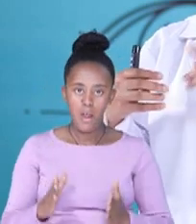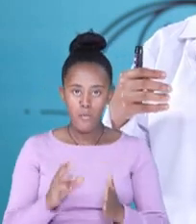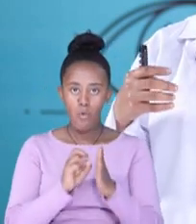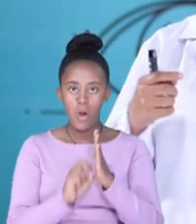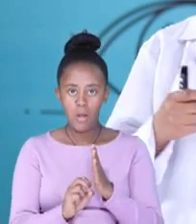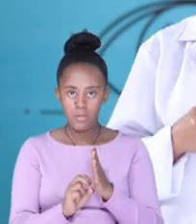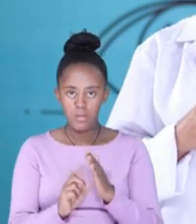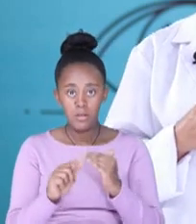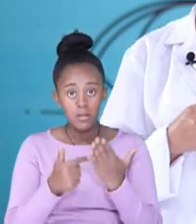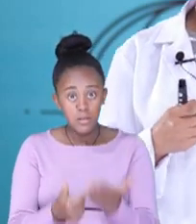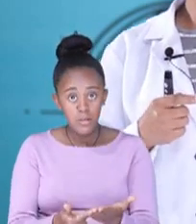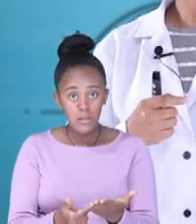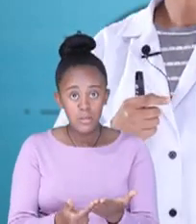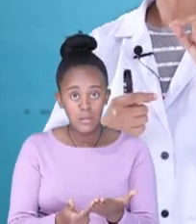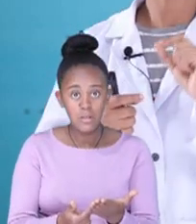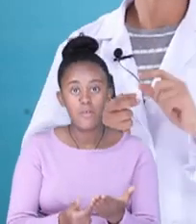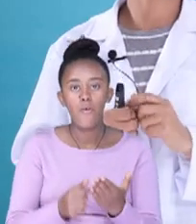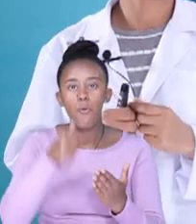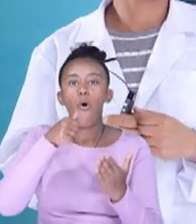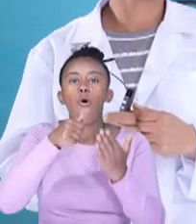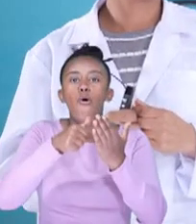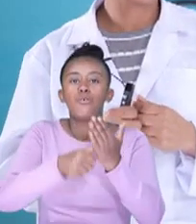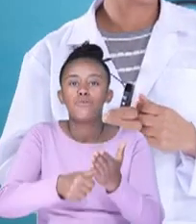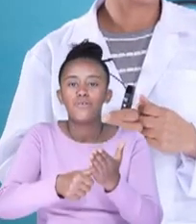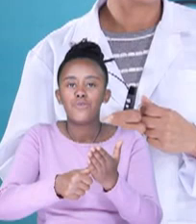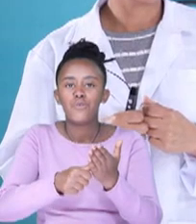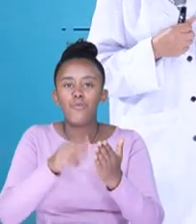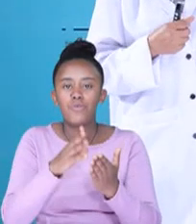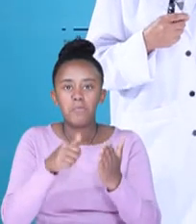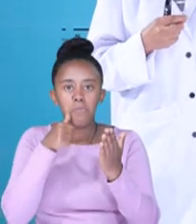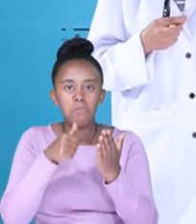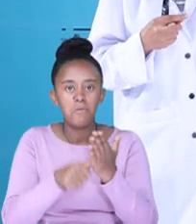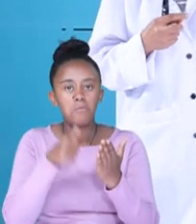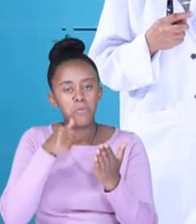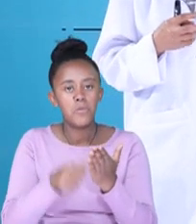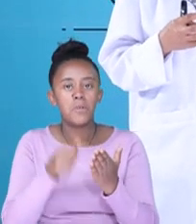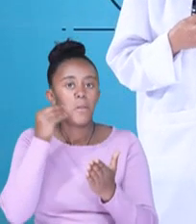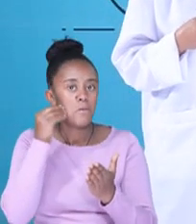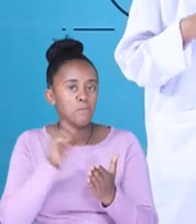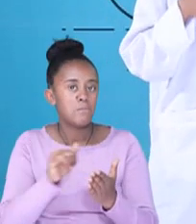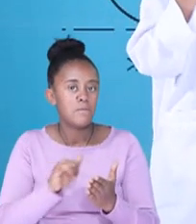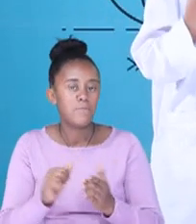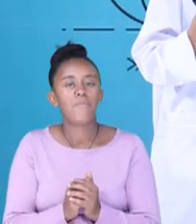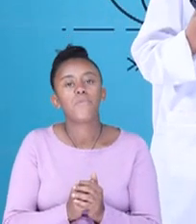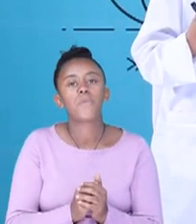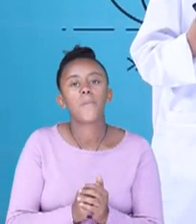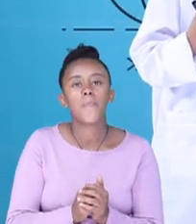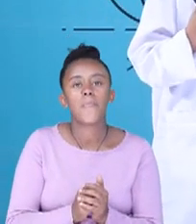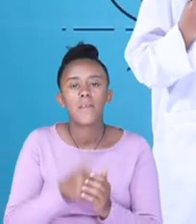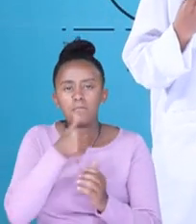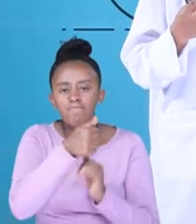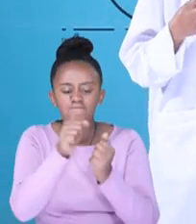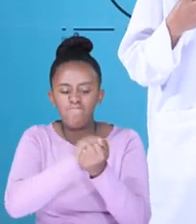products. That's why it is known as the post office of the cell. The lysosomes are suicidal